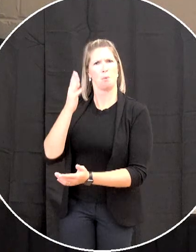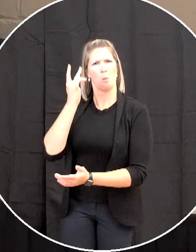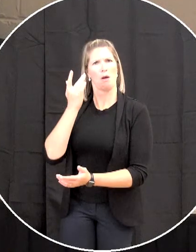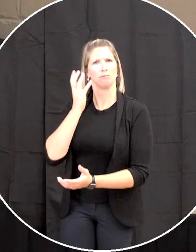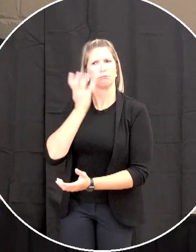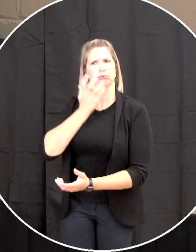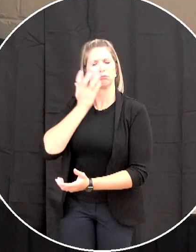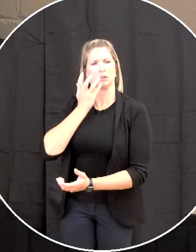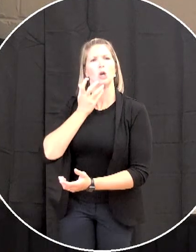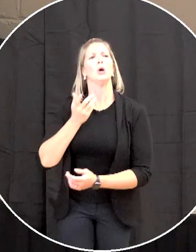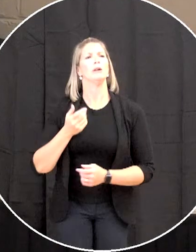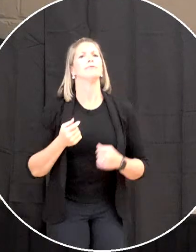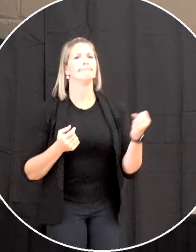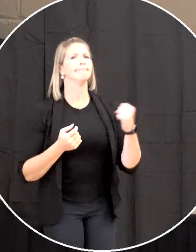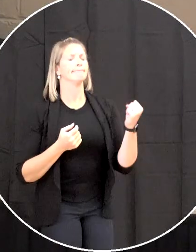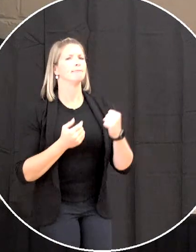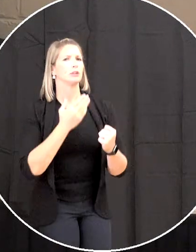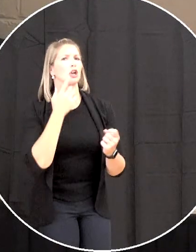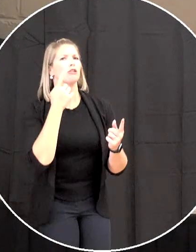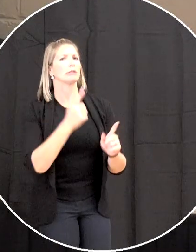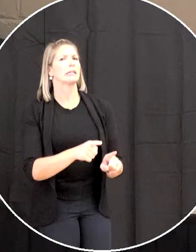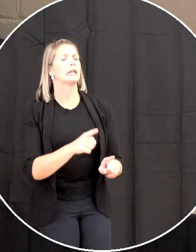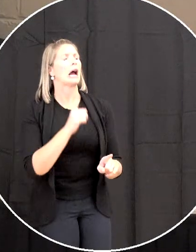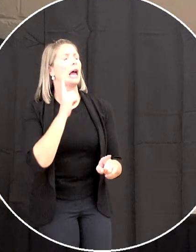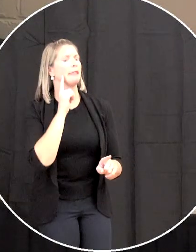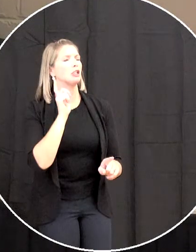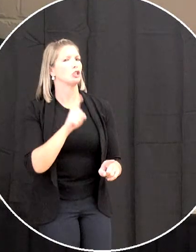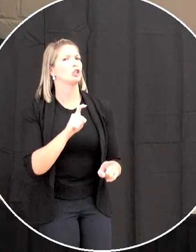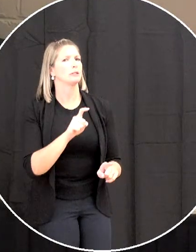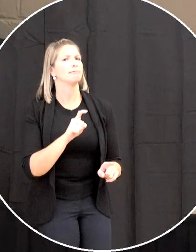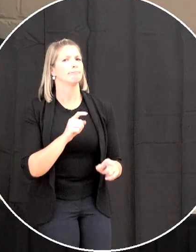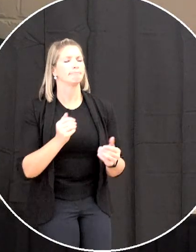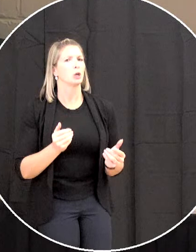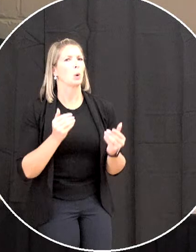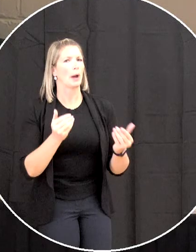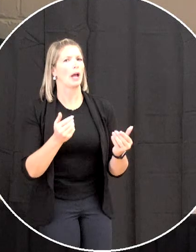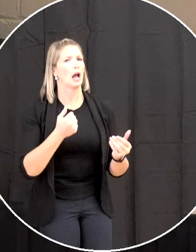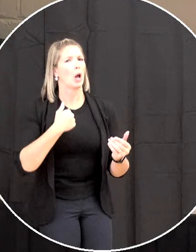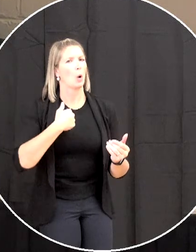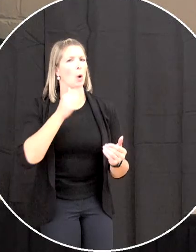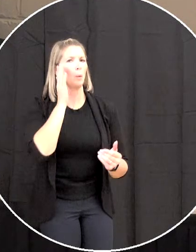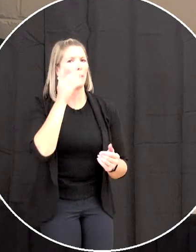does take place. Thank you. Anything further? So